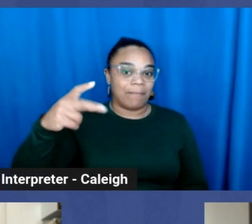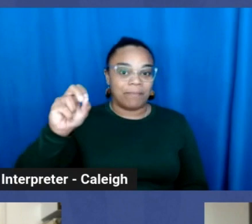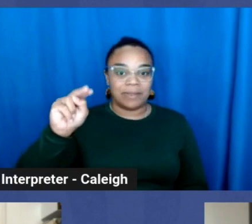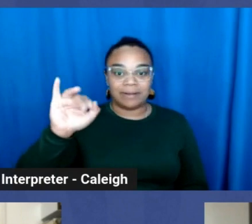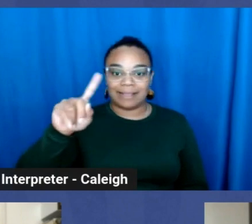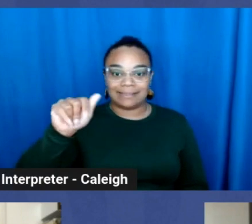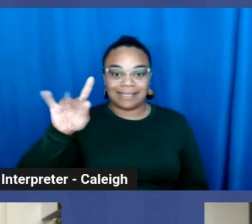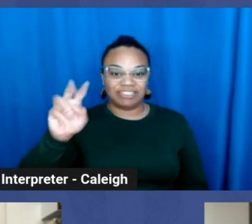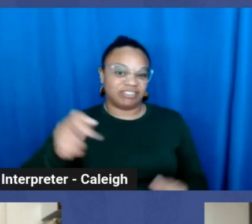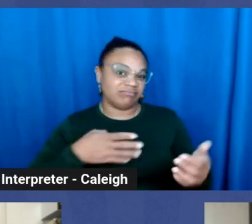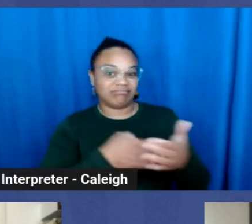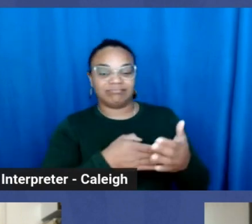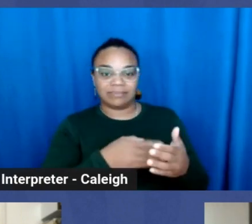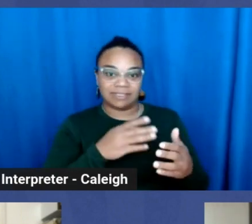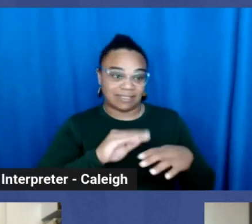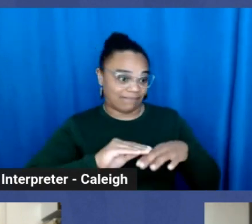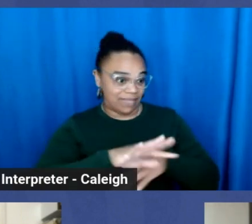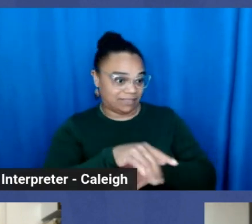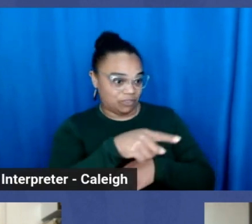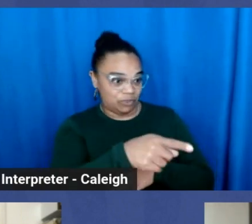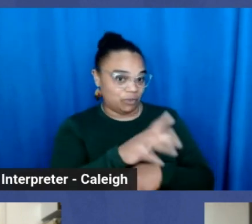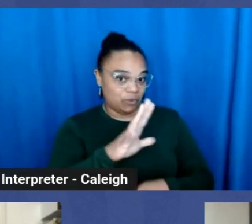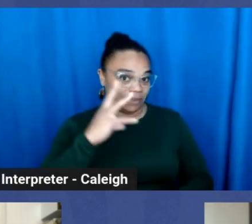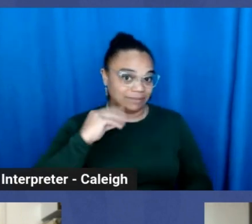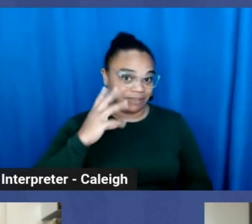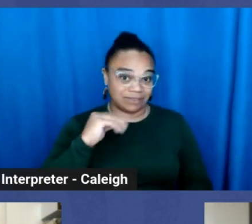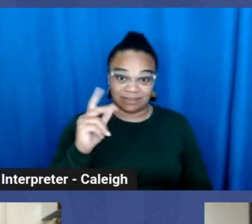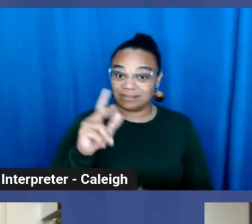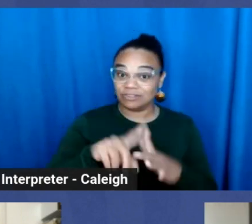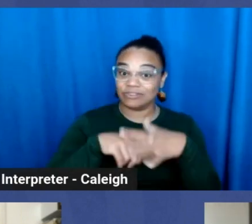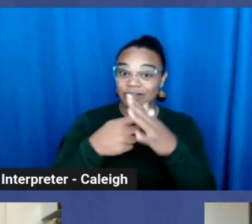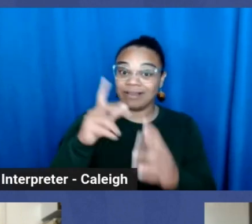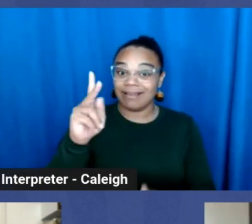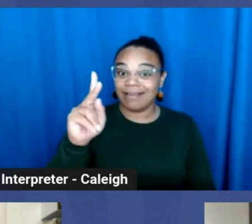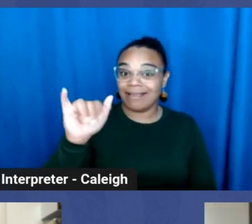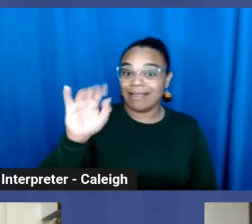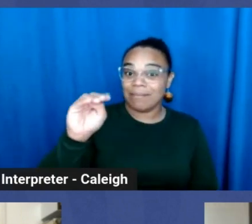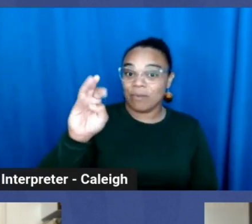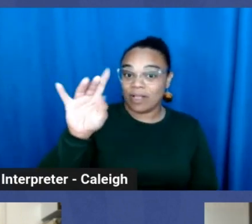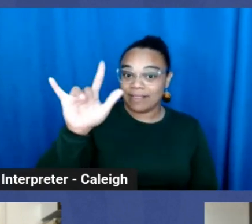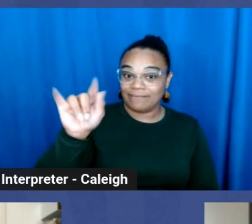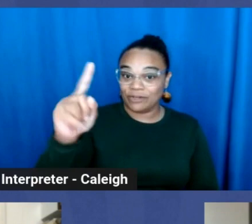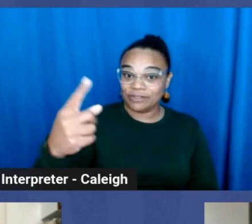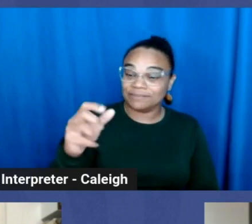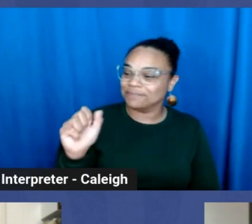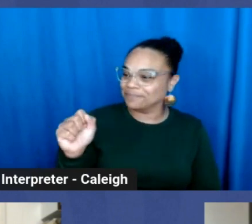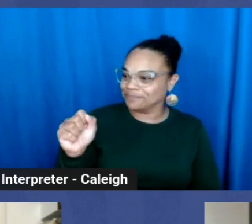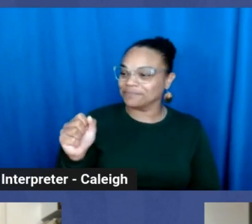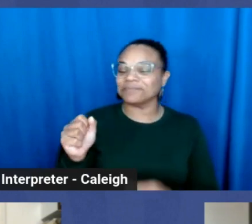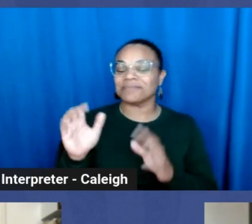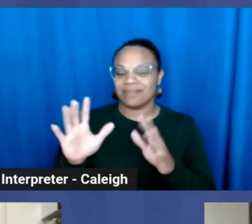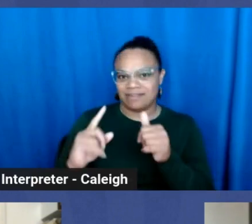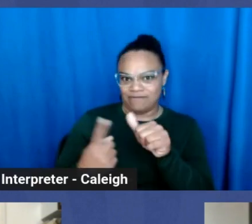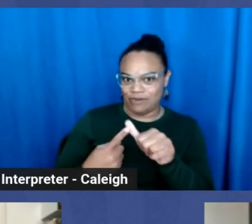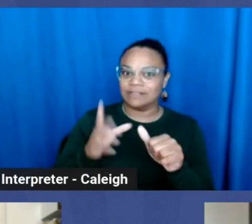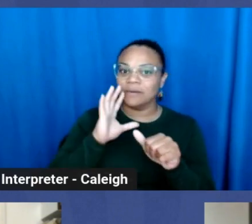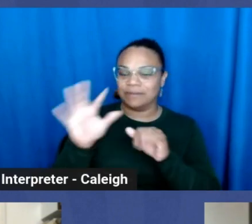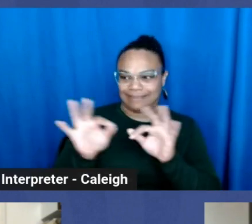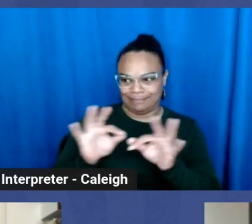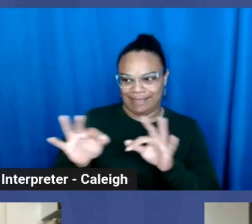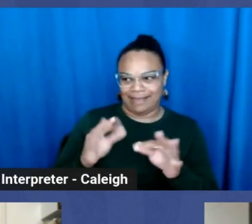your experiences? Kimberly, we'll start with you. Yes, so just to preface my